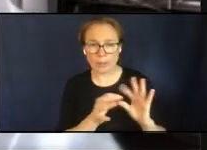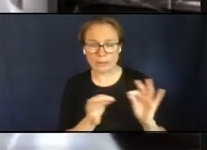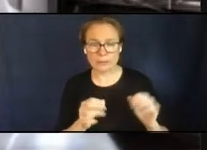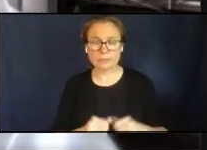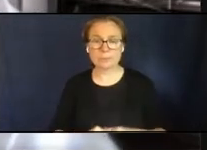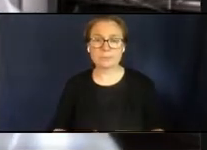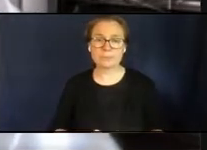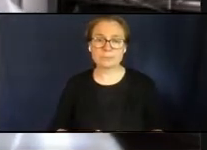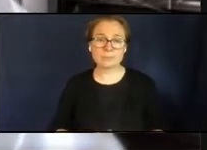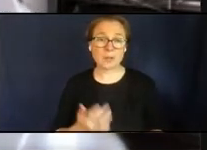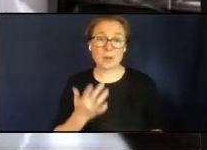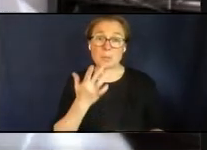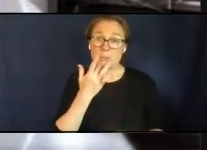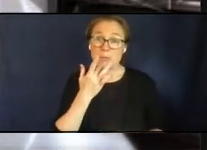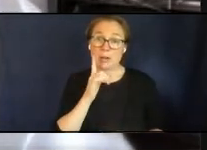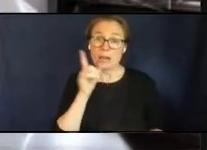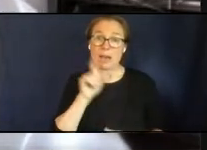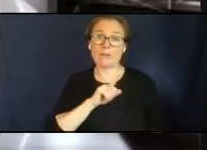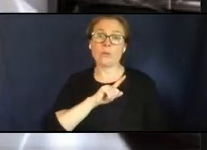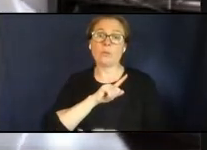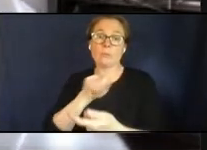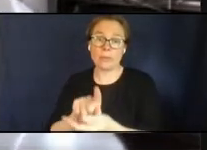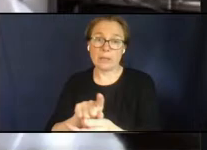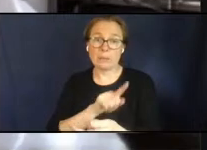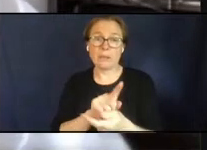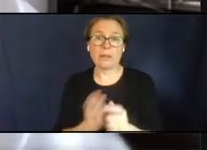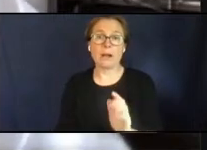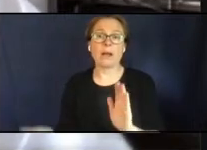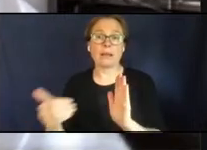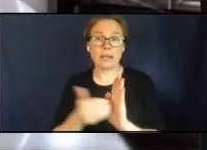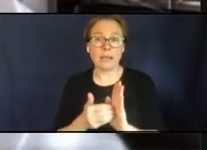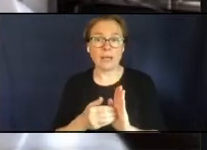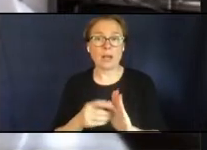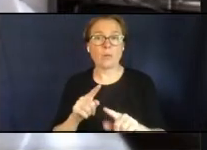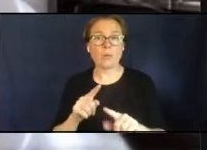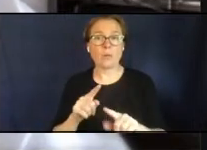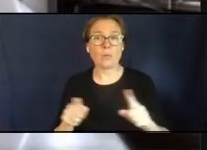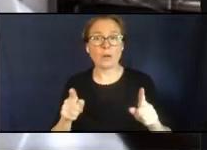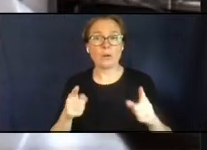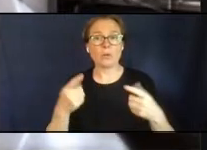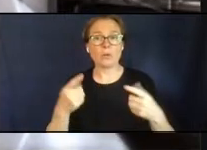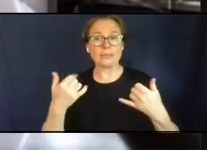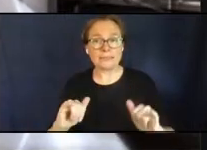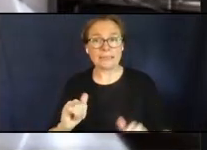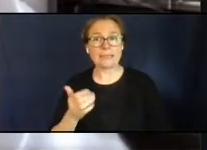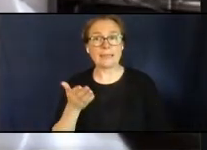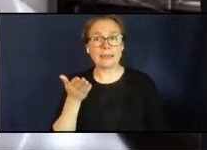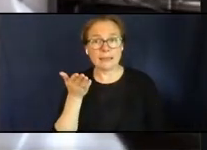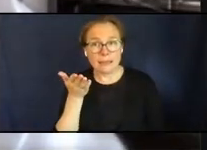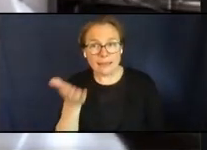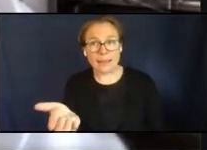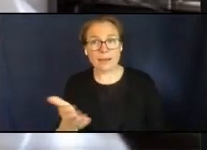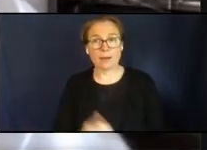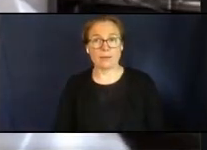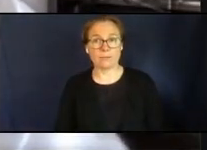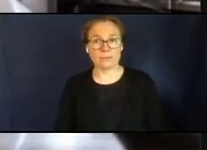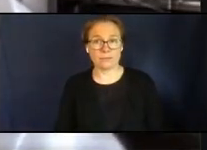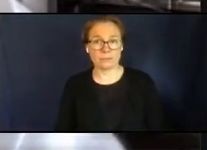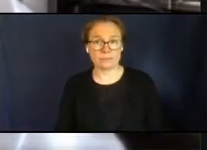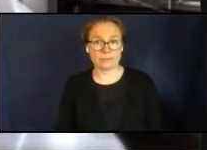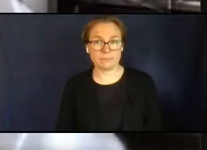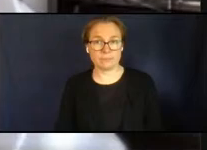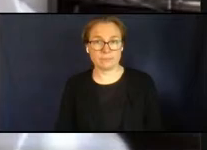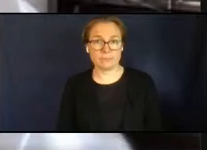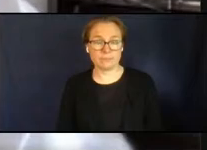to go back, where we are still present. We're building relationships, and hopefully that these will be enduring